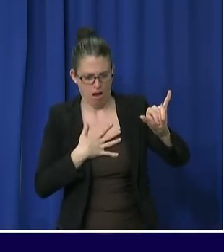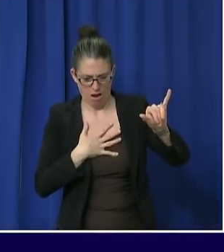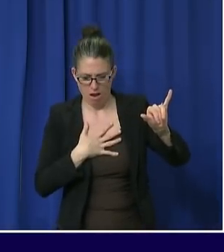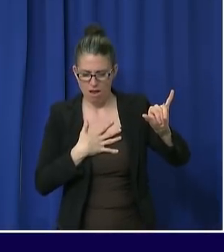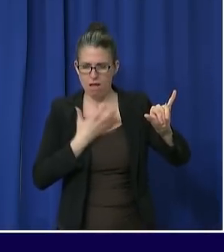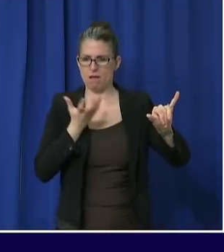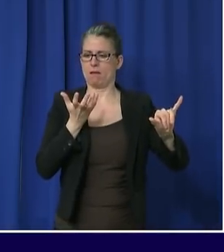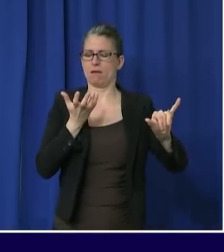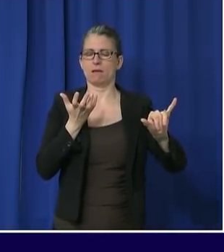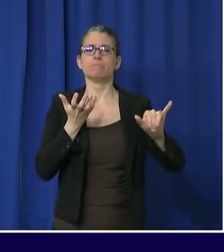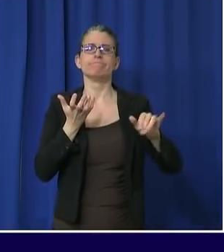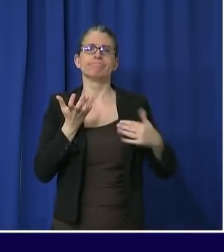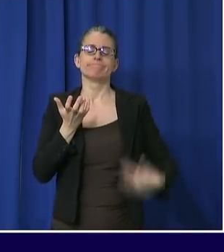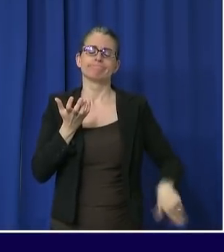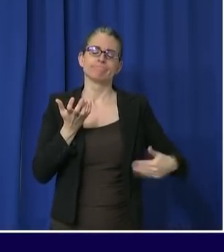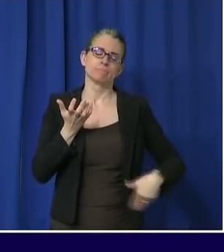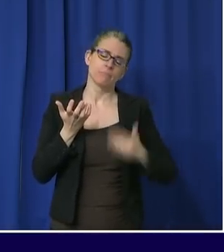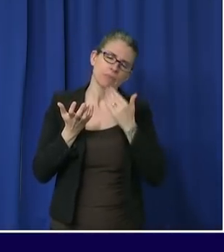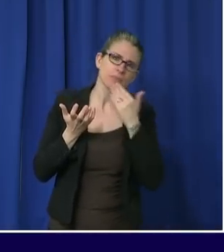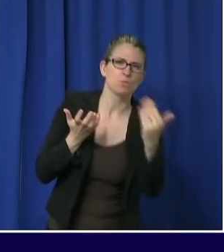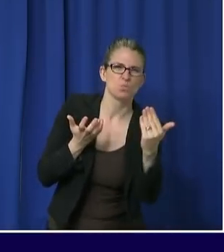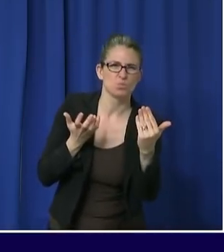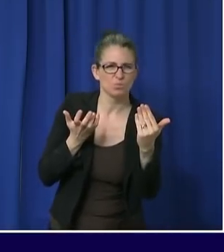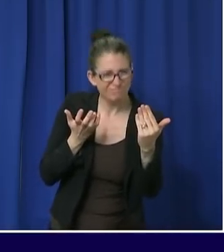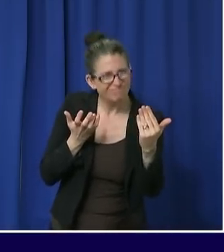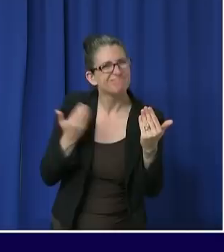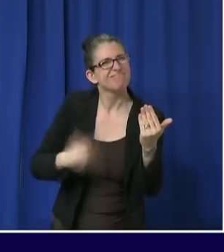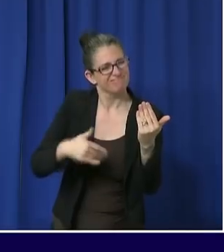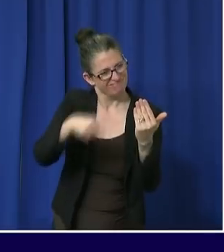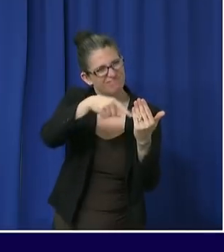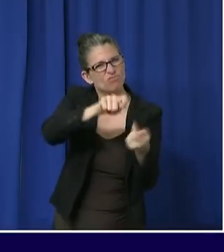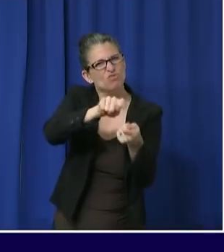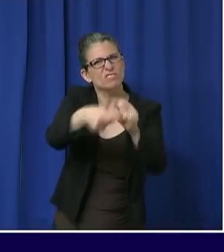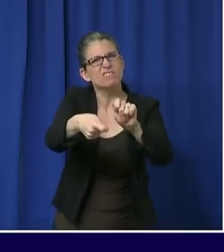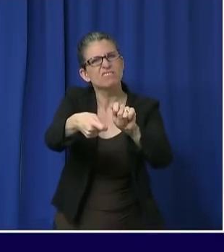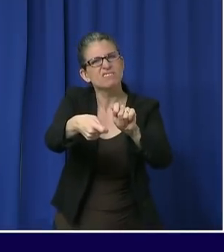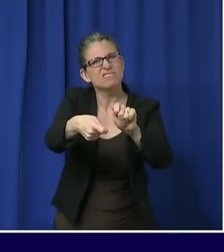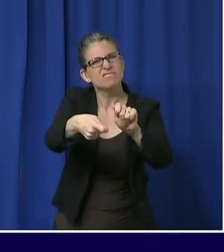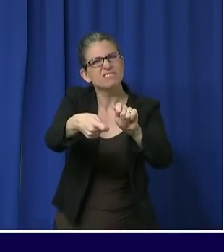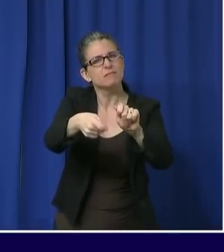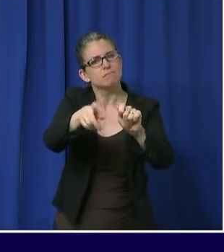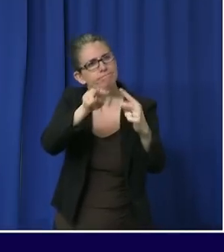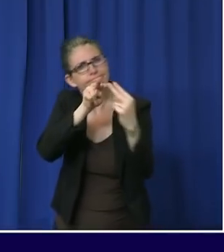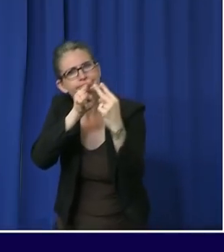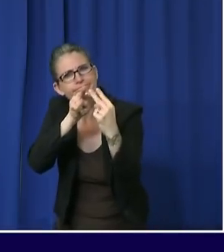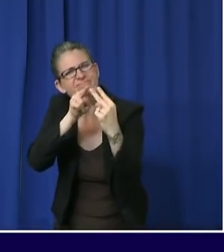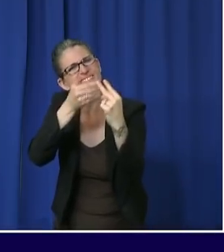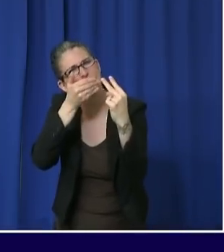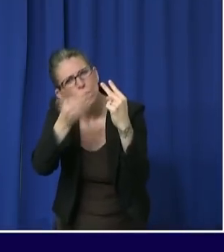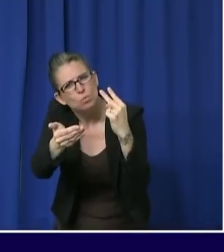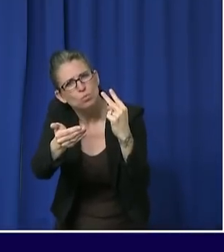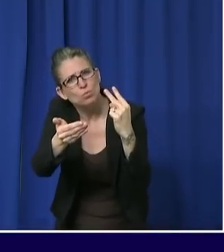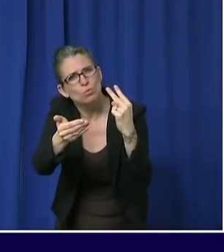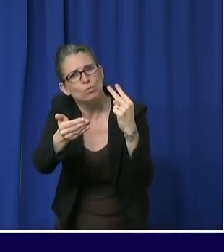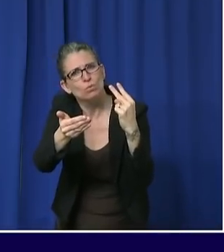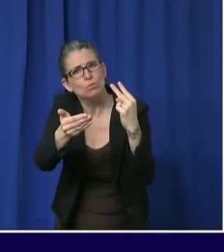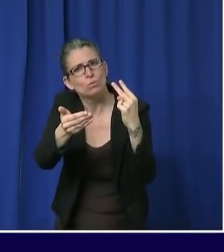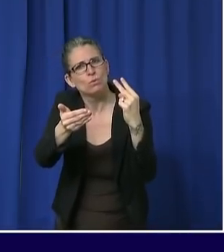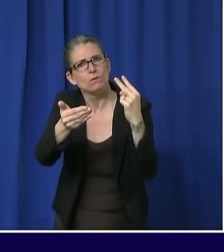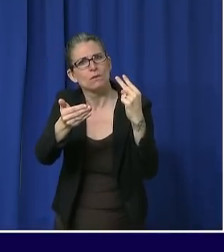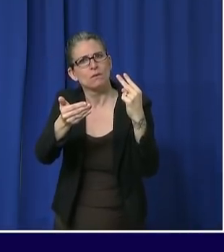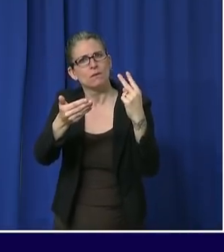and every one of them has and their contributions to our overall effort. In times of crisis,